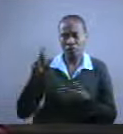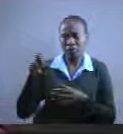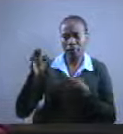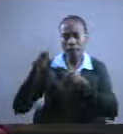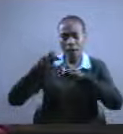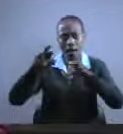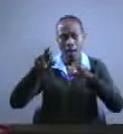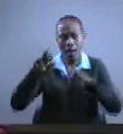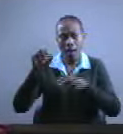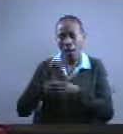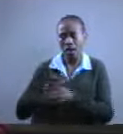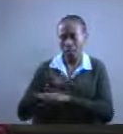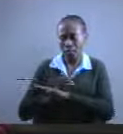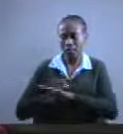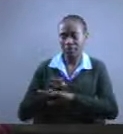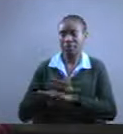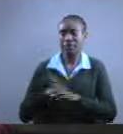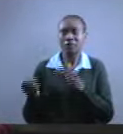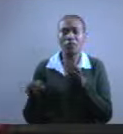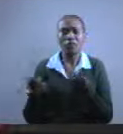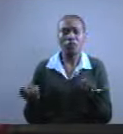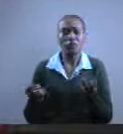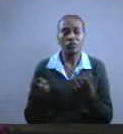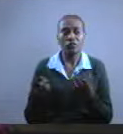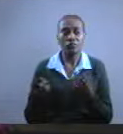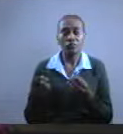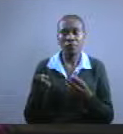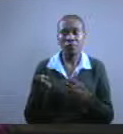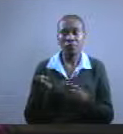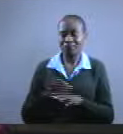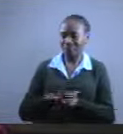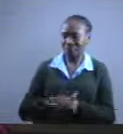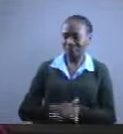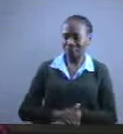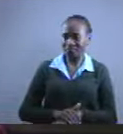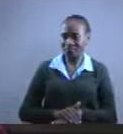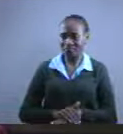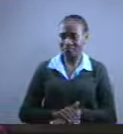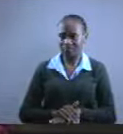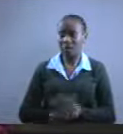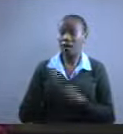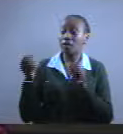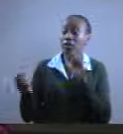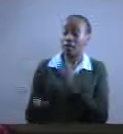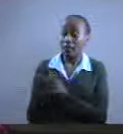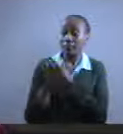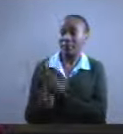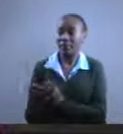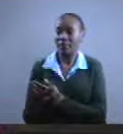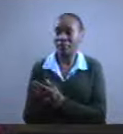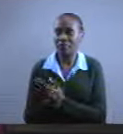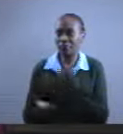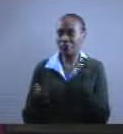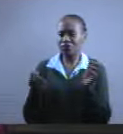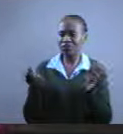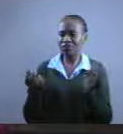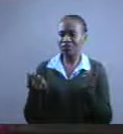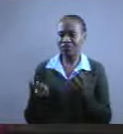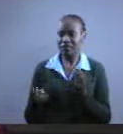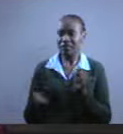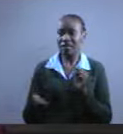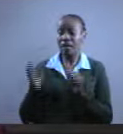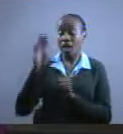27th October 2013, which calls for the freedom of Marwan Bogati and prisoners in Palestine, was objected by